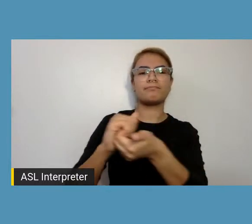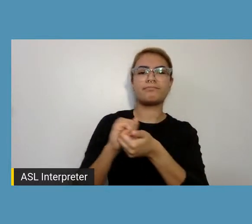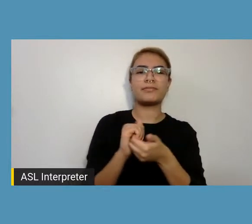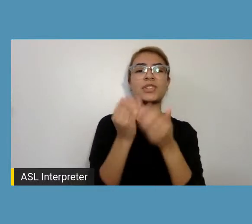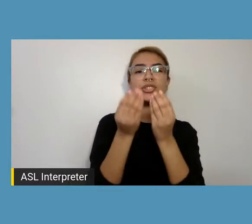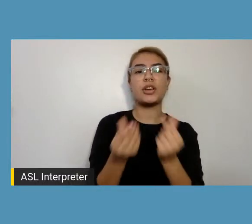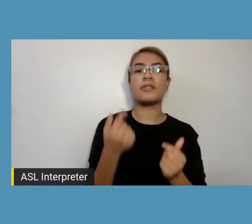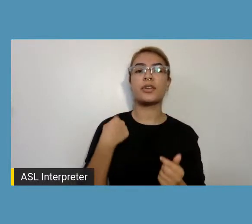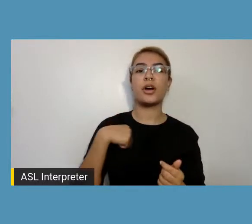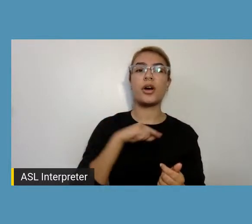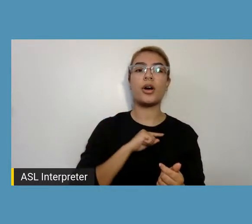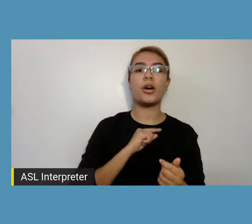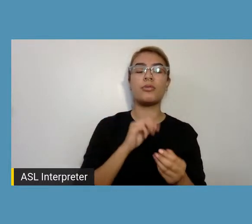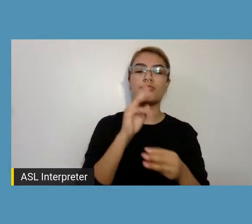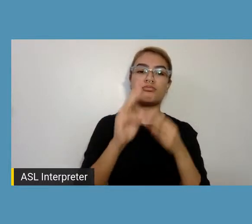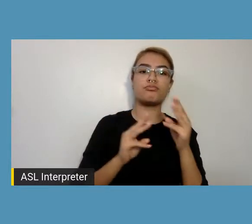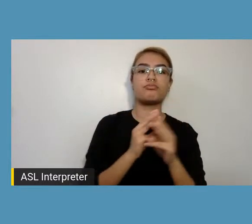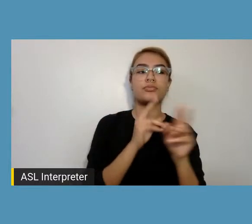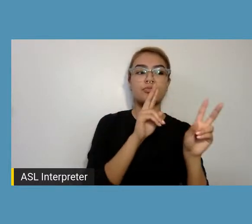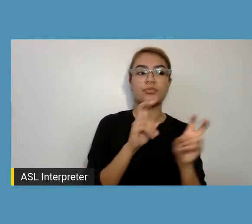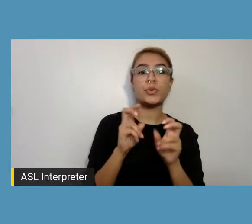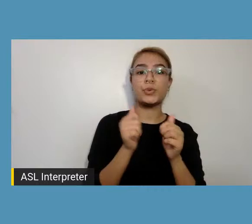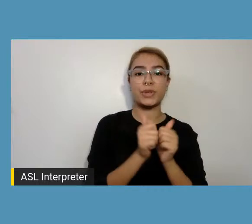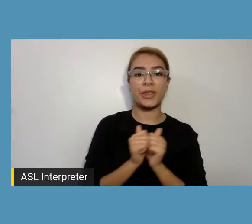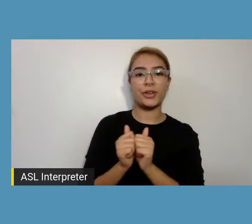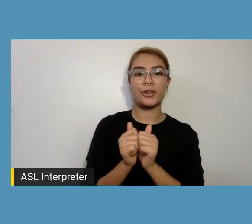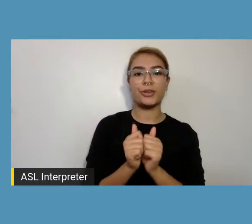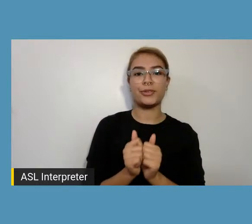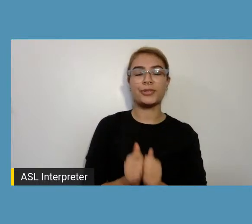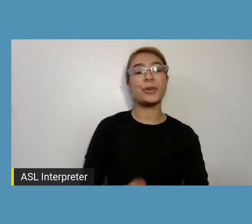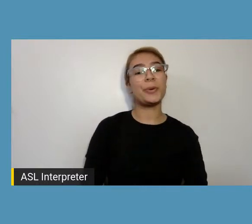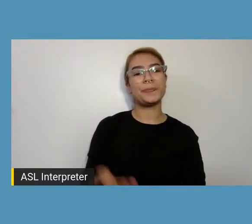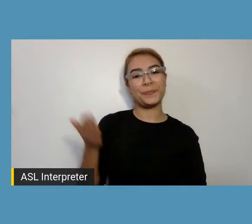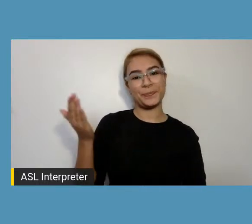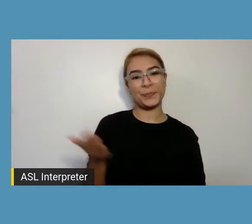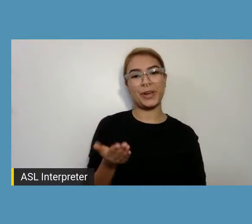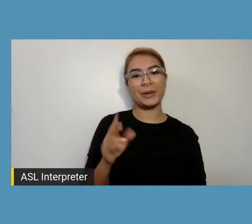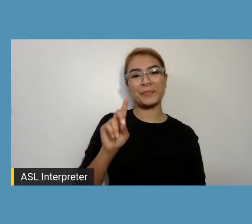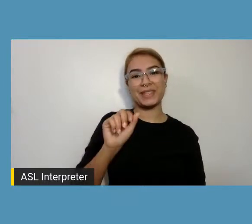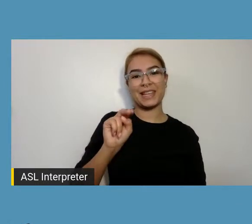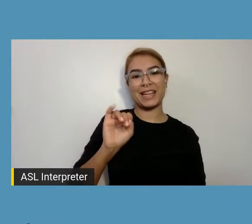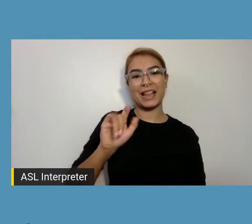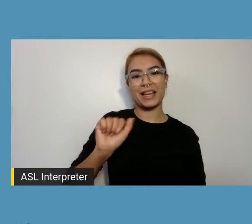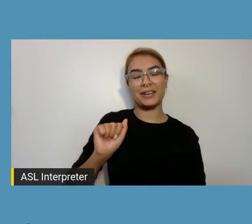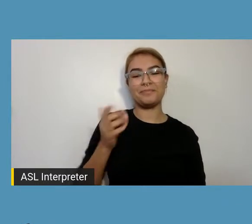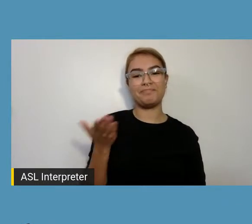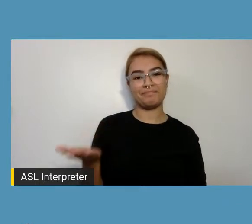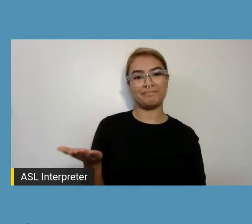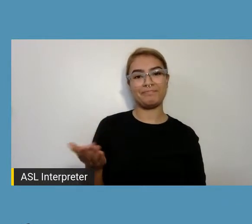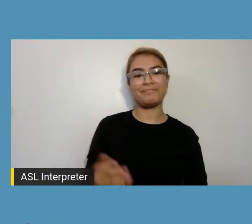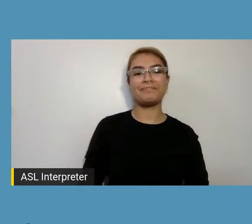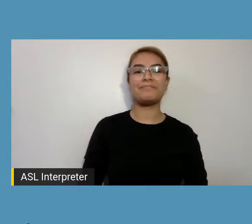issues together. Please join me in welcoming Daniela Larsen. Daniela?